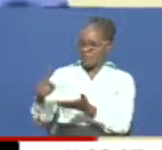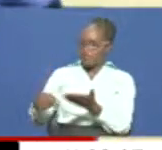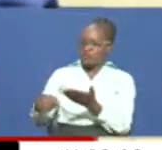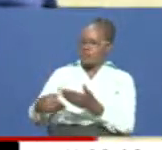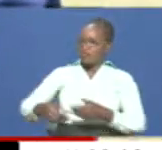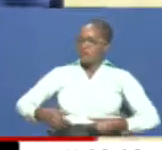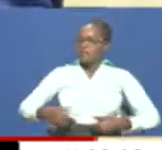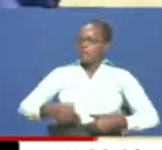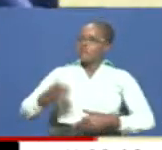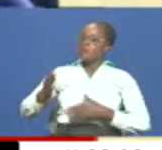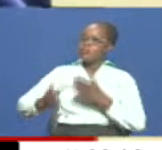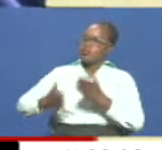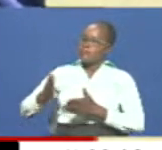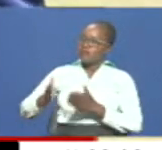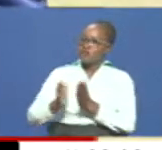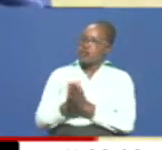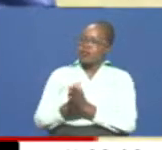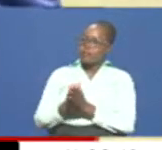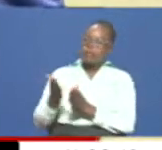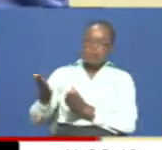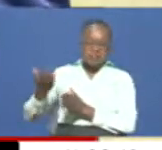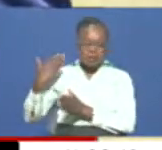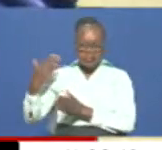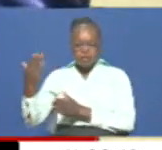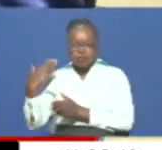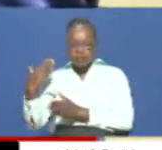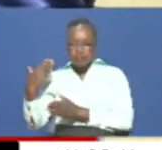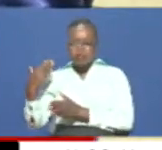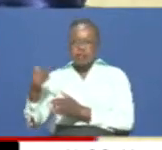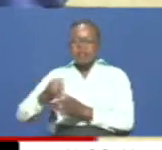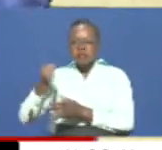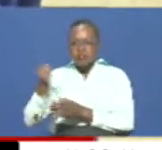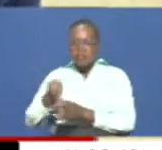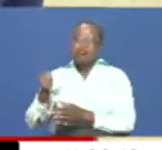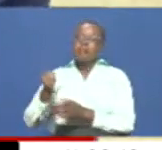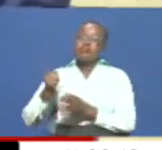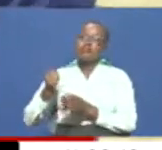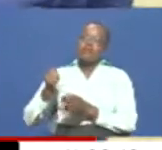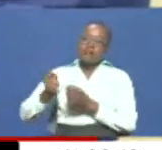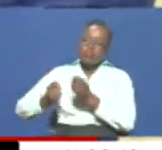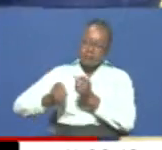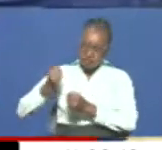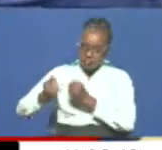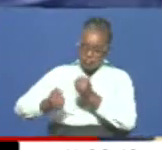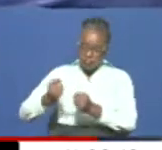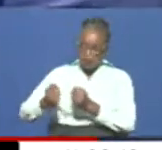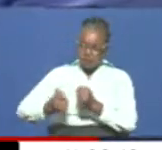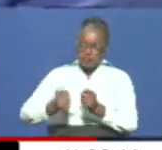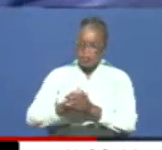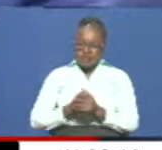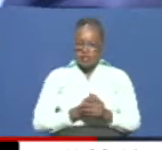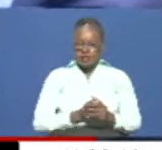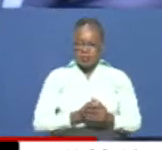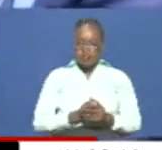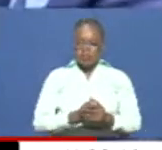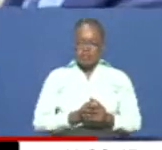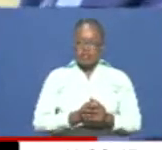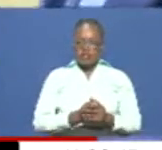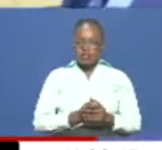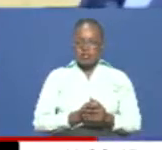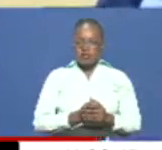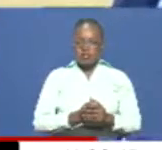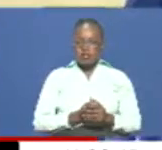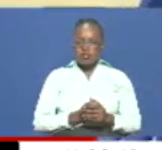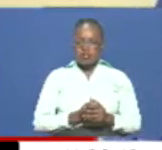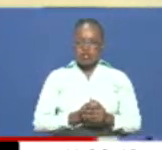athletes and to the veteran athletes who have been in this career for quite some time? That is good. That is a very good